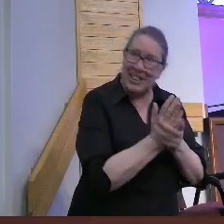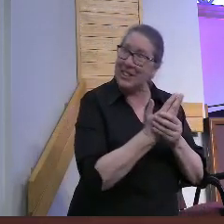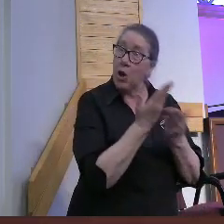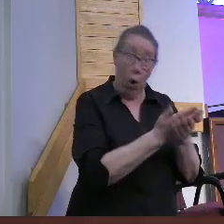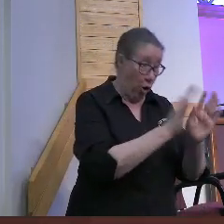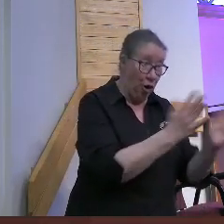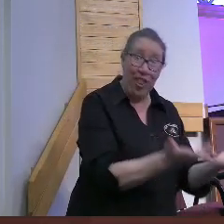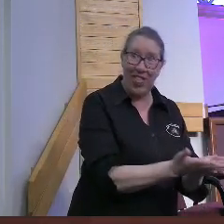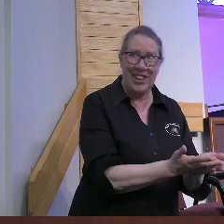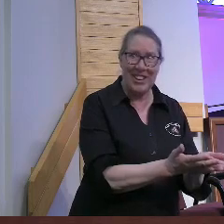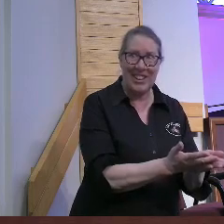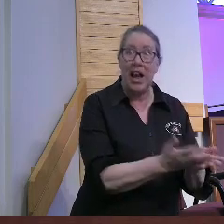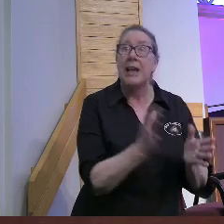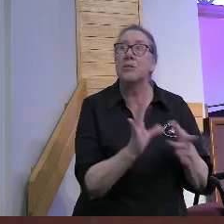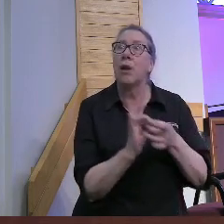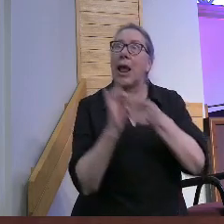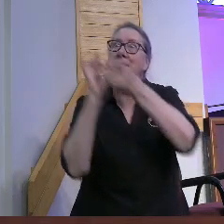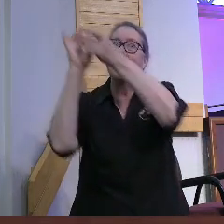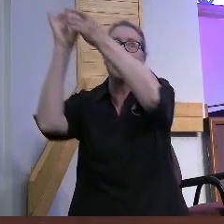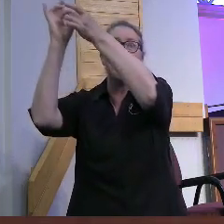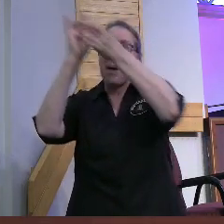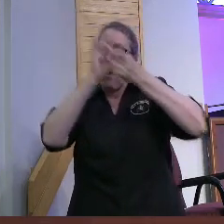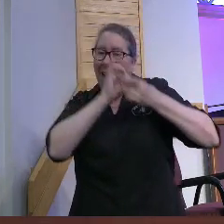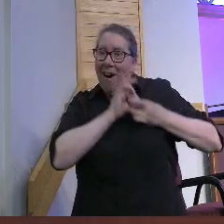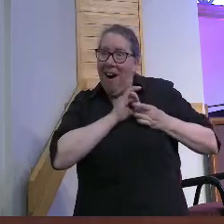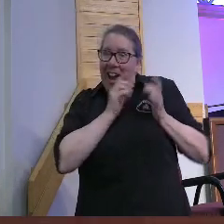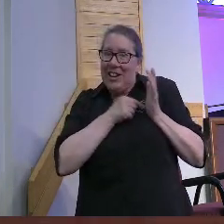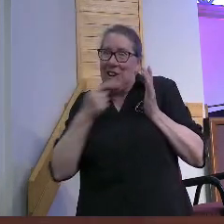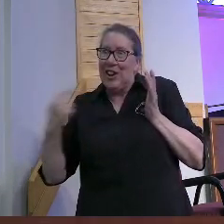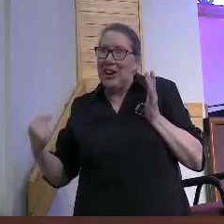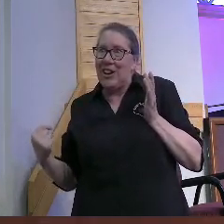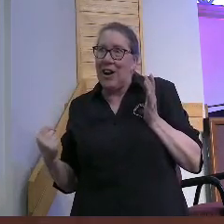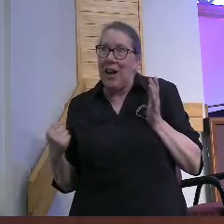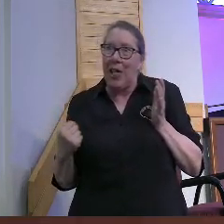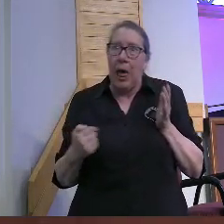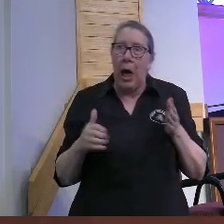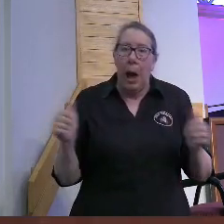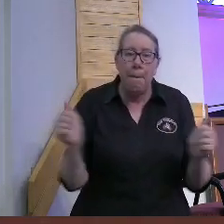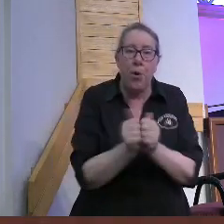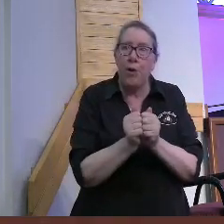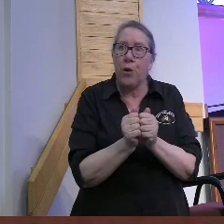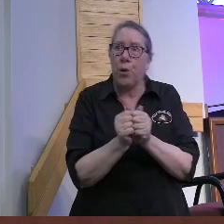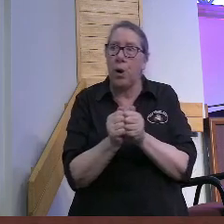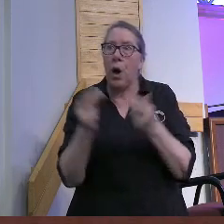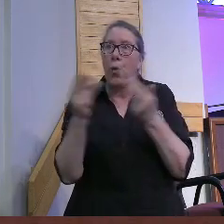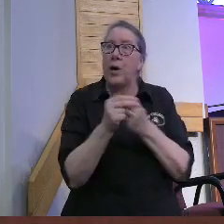something greater, a relationship with God and eternity. Life was not about the approval of man. Life is not